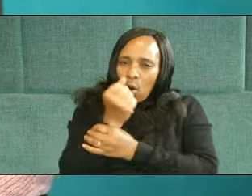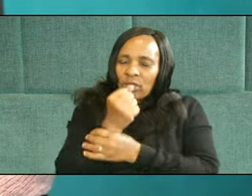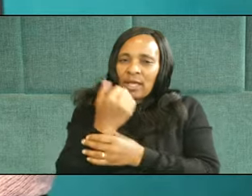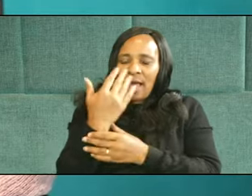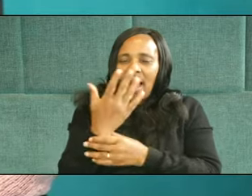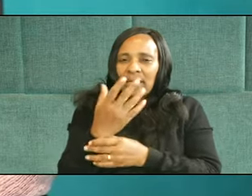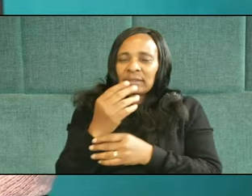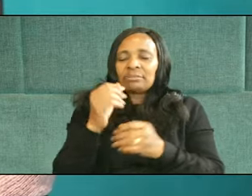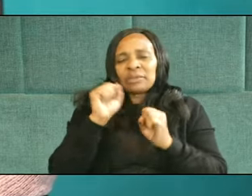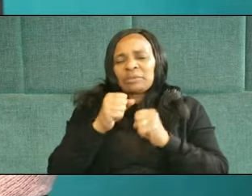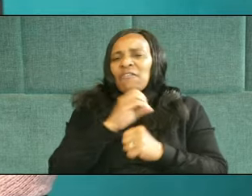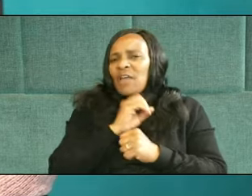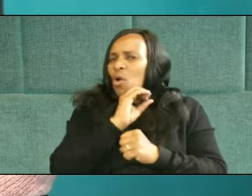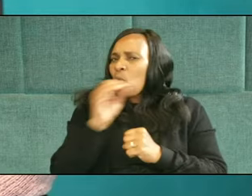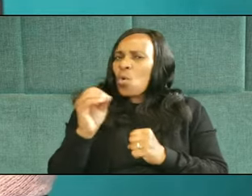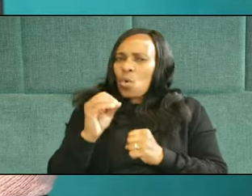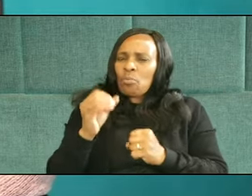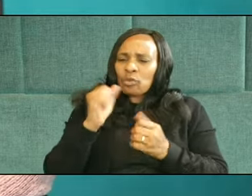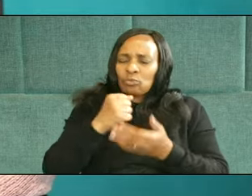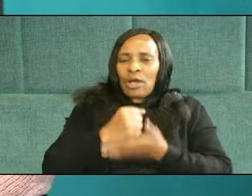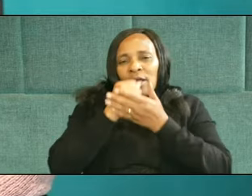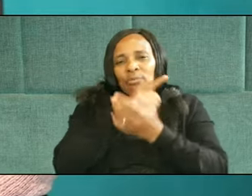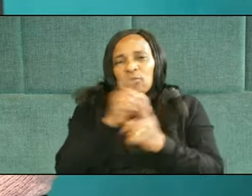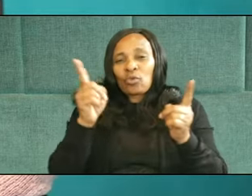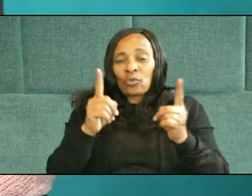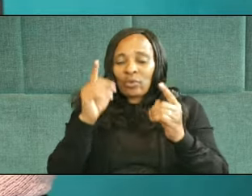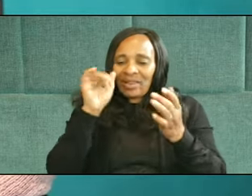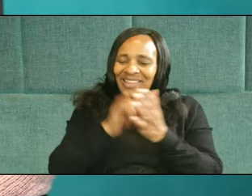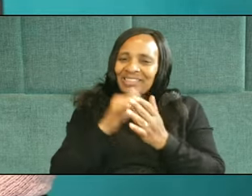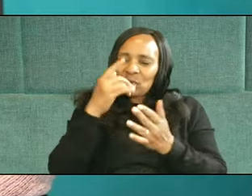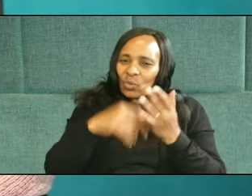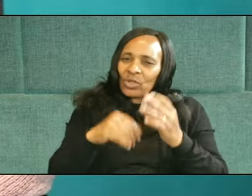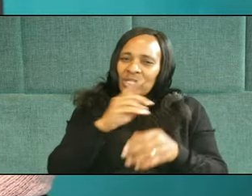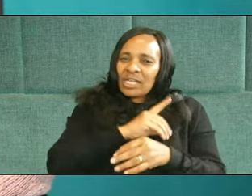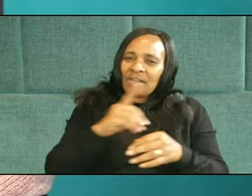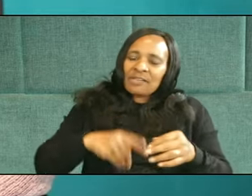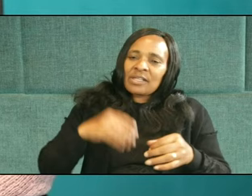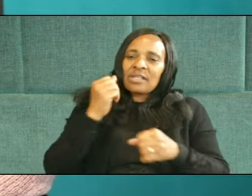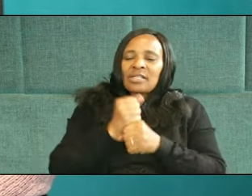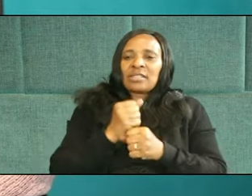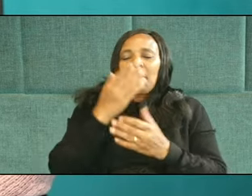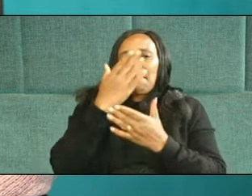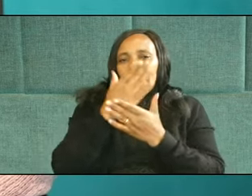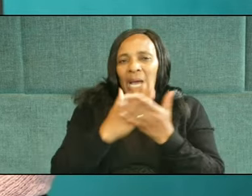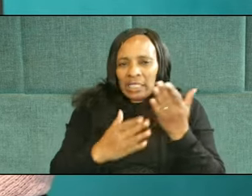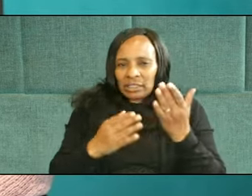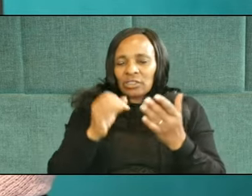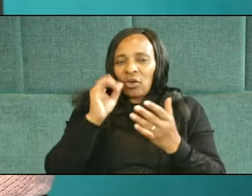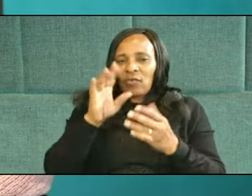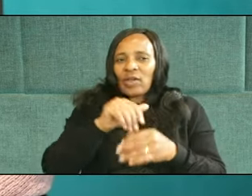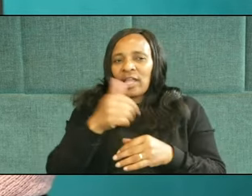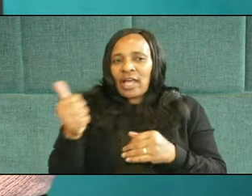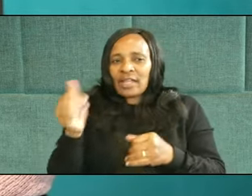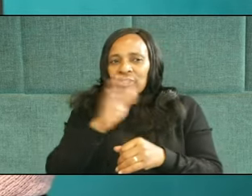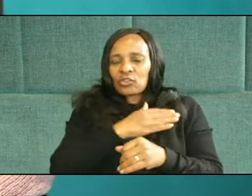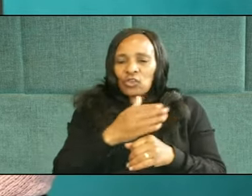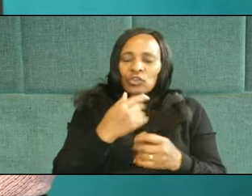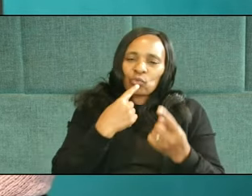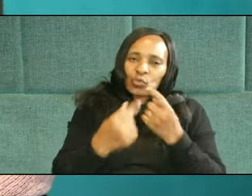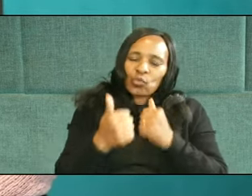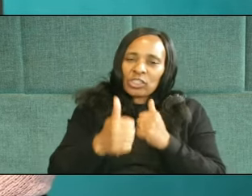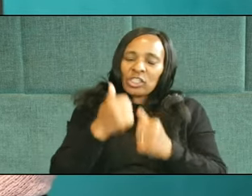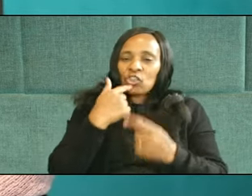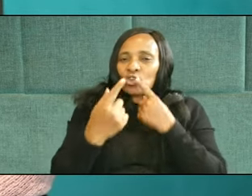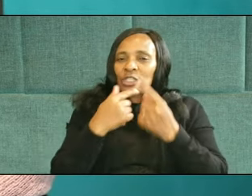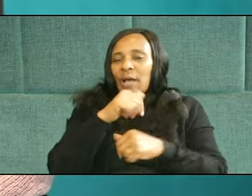help you.'" So I think this is what David did, and it's part of... in other Psalms, he also talks about this,